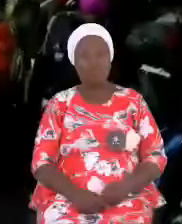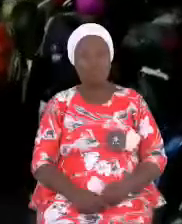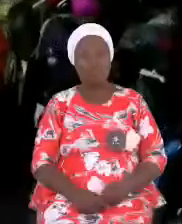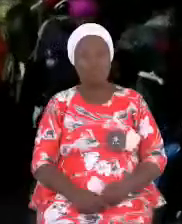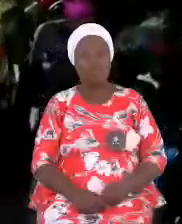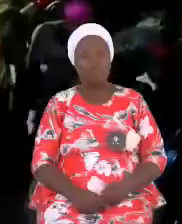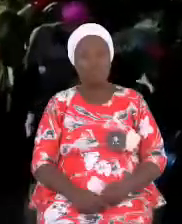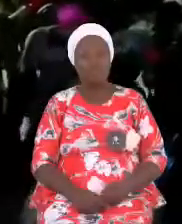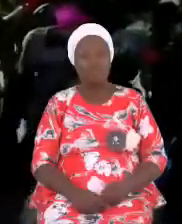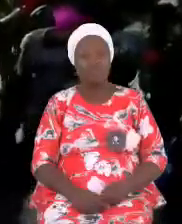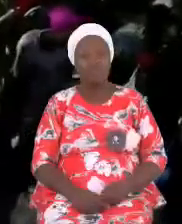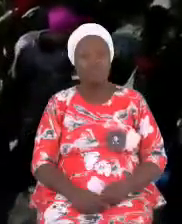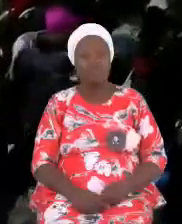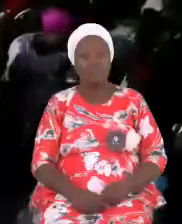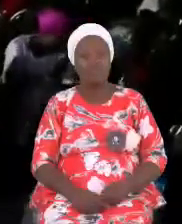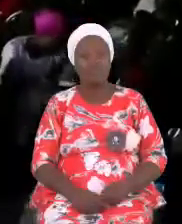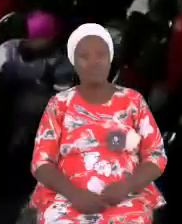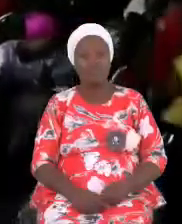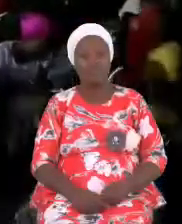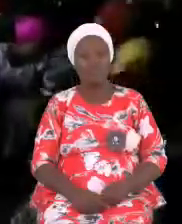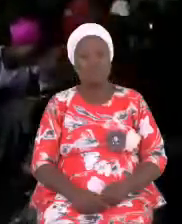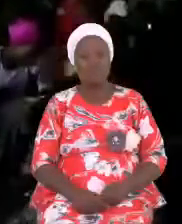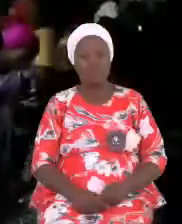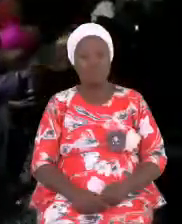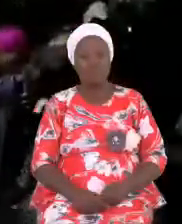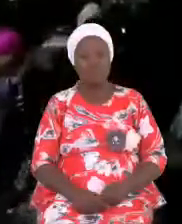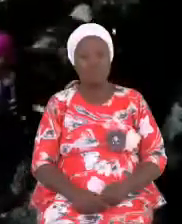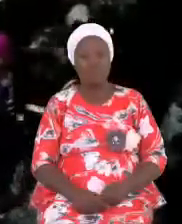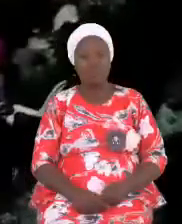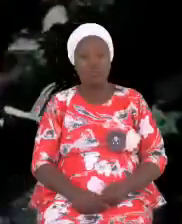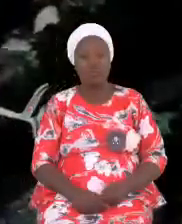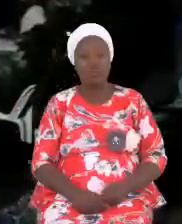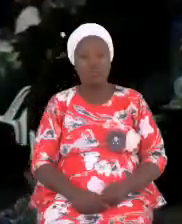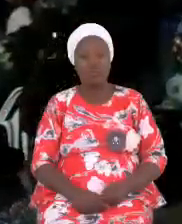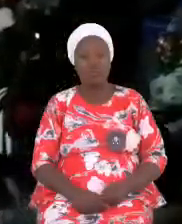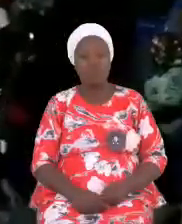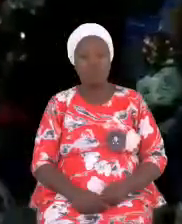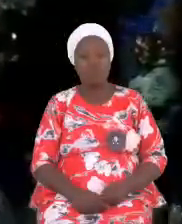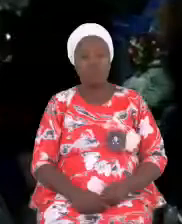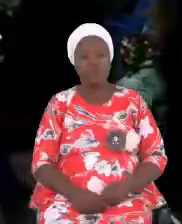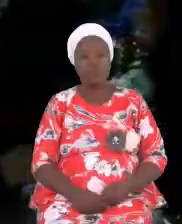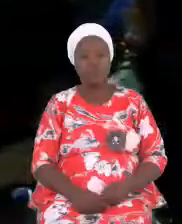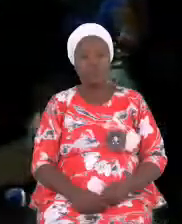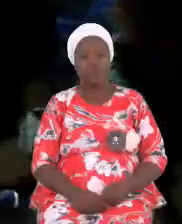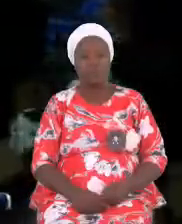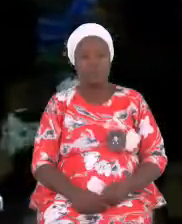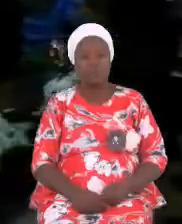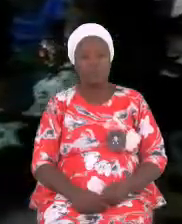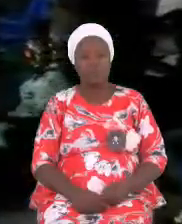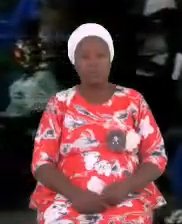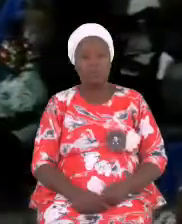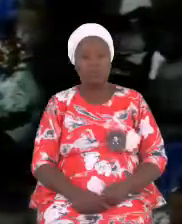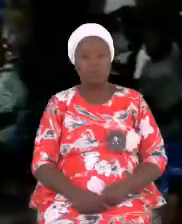Let's attend to everyone. And when you finish, remember to remain there where you are,